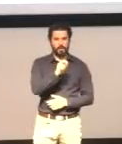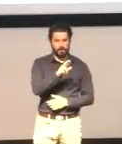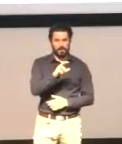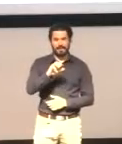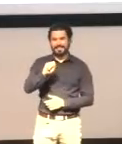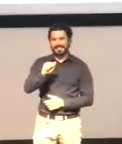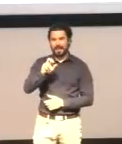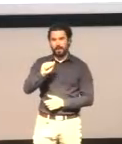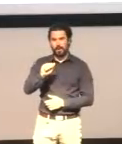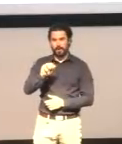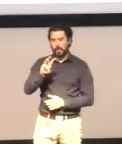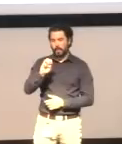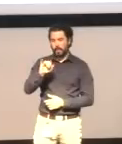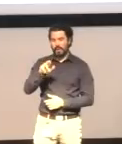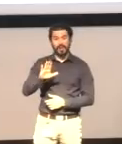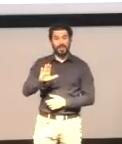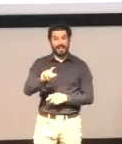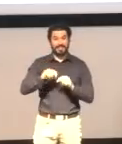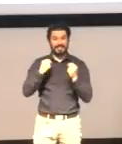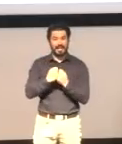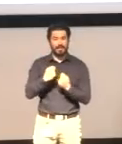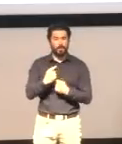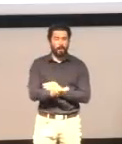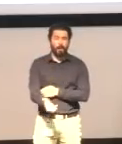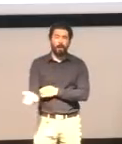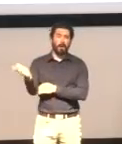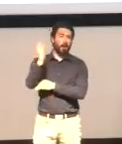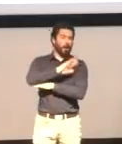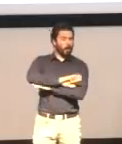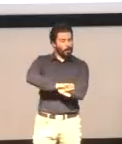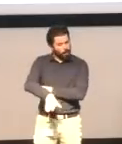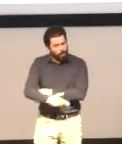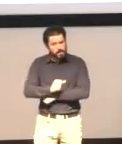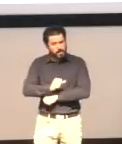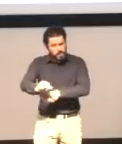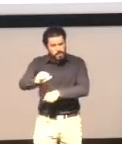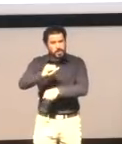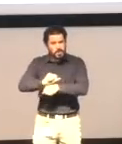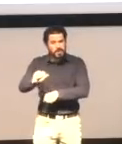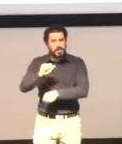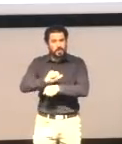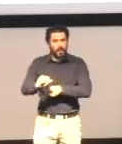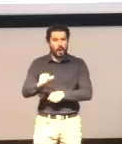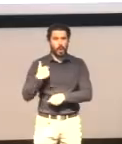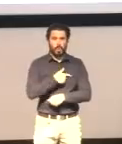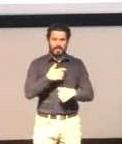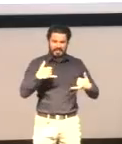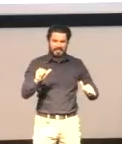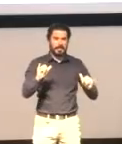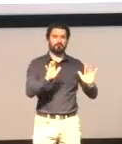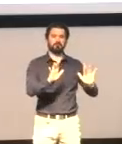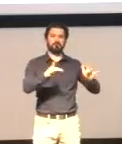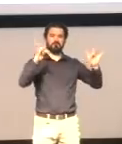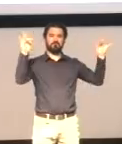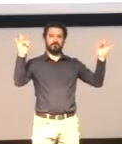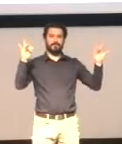their team who worked day and night to help us shine, even during times of great